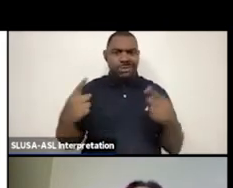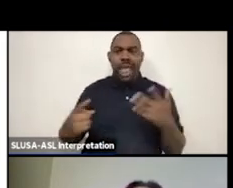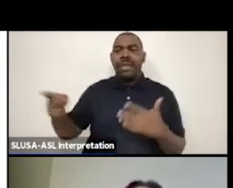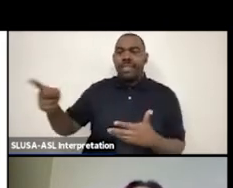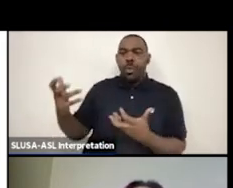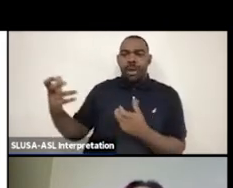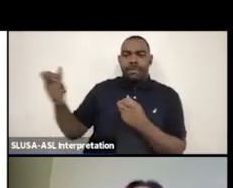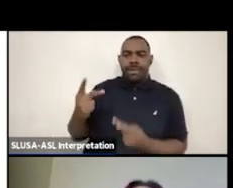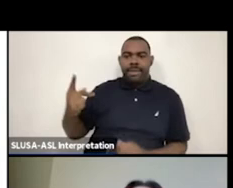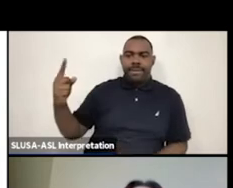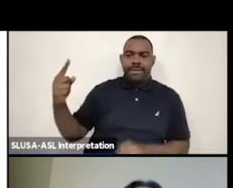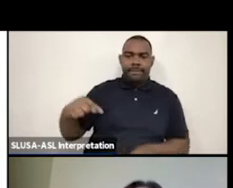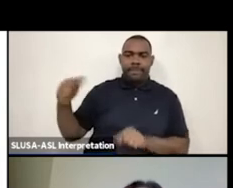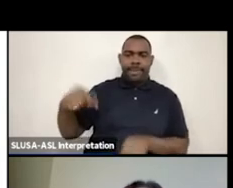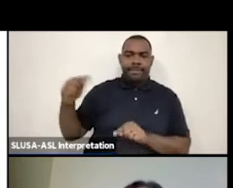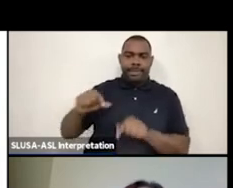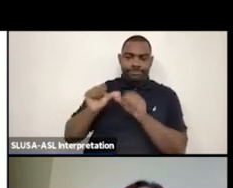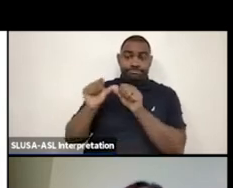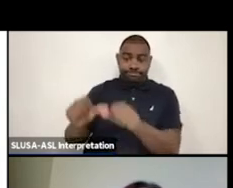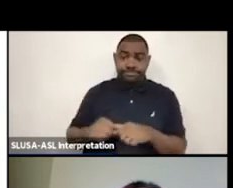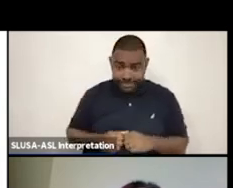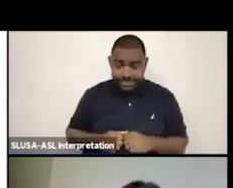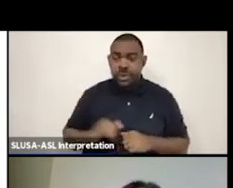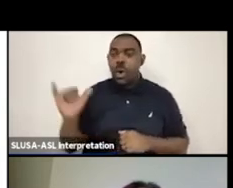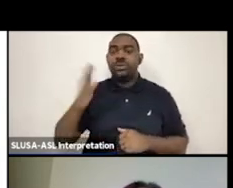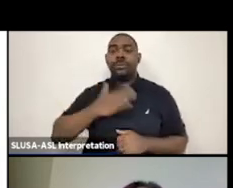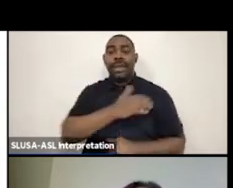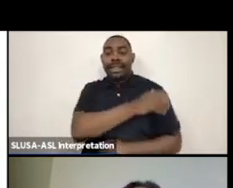before. And then it also, for my clinical goals